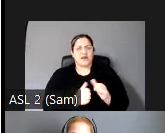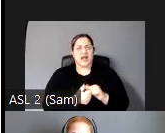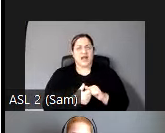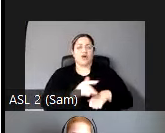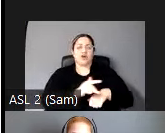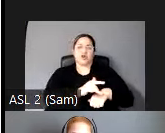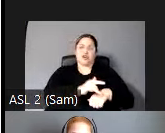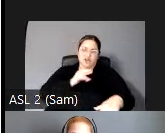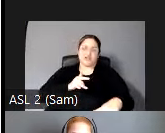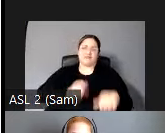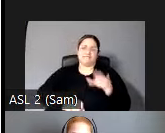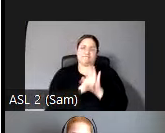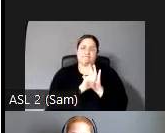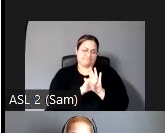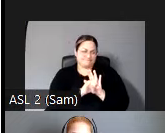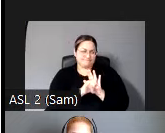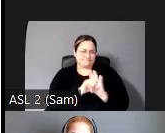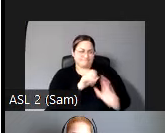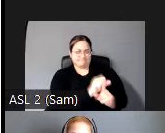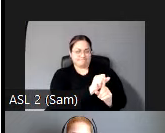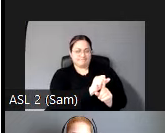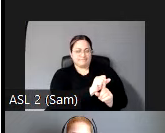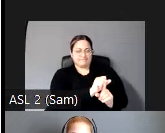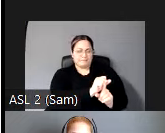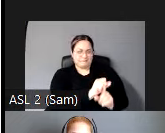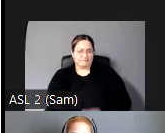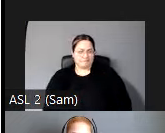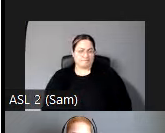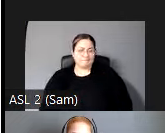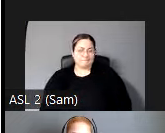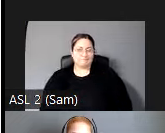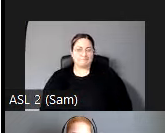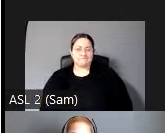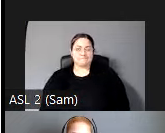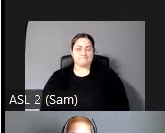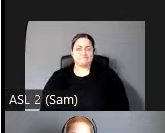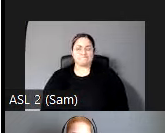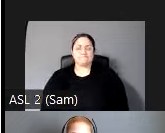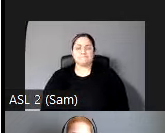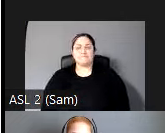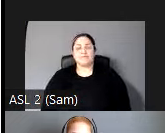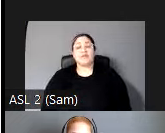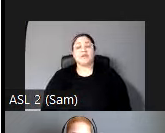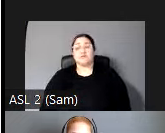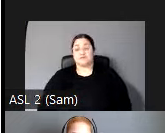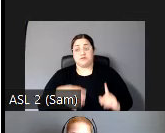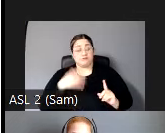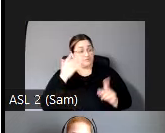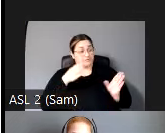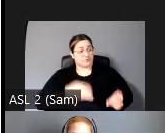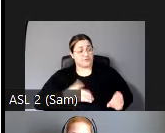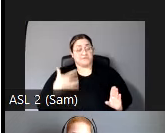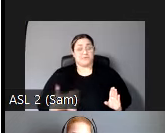diagnosed, they're often not available or appropriate for the medical treatment drugs that